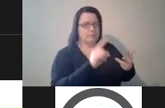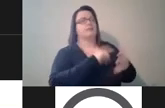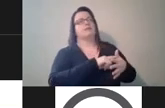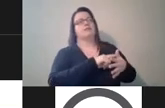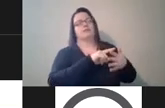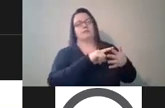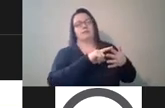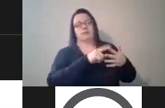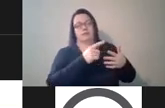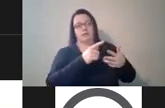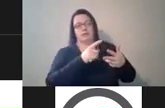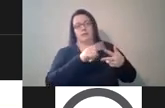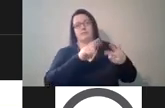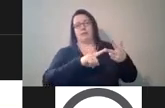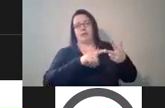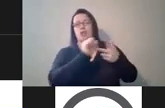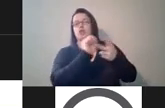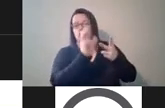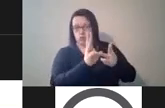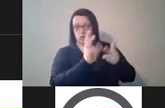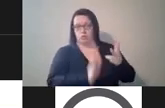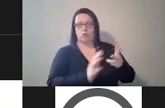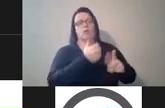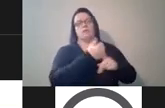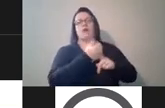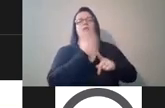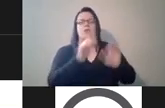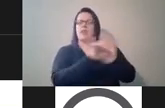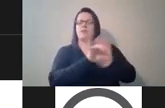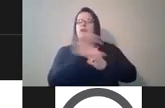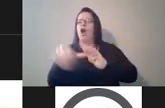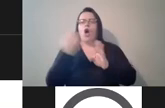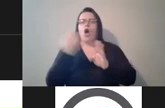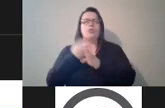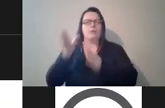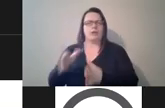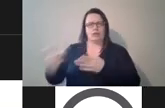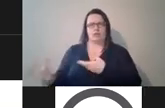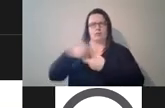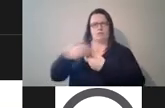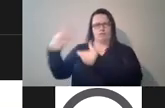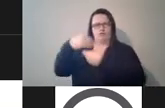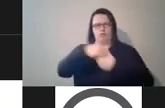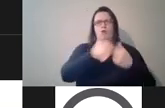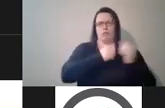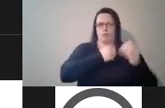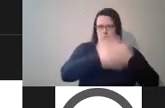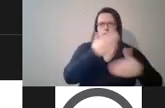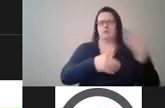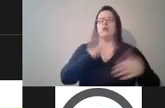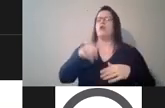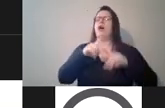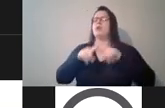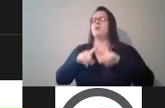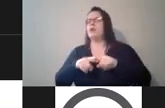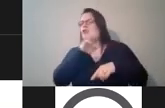And the social worker would then identify the appropriate professions to include in the process, which of course will be dependent on the area of